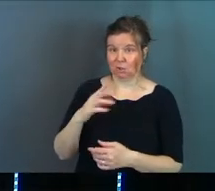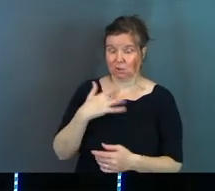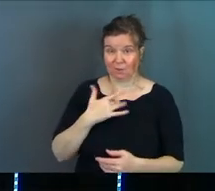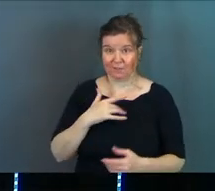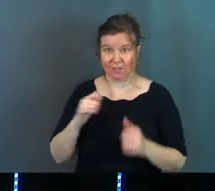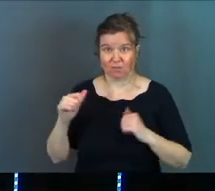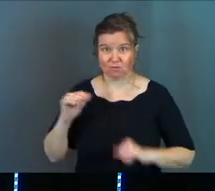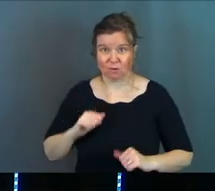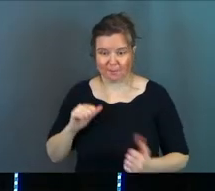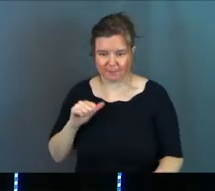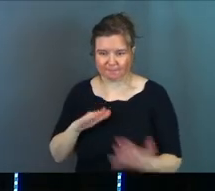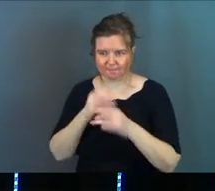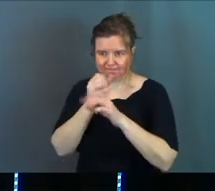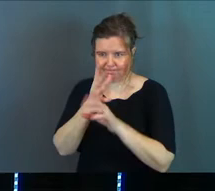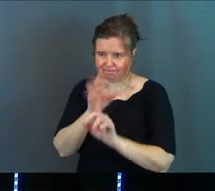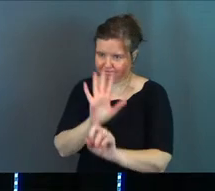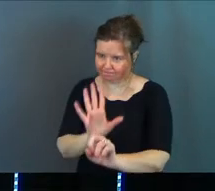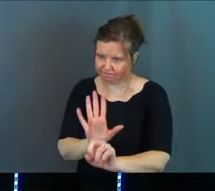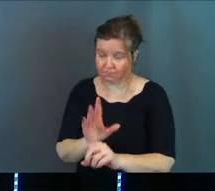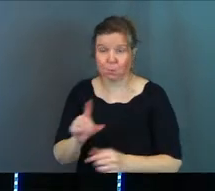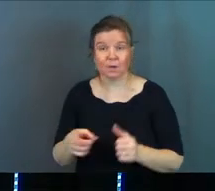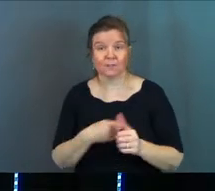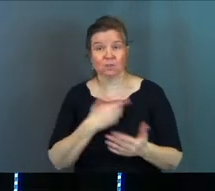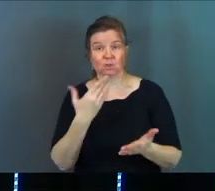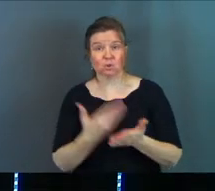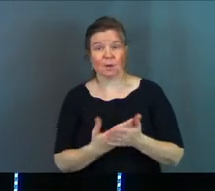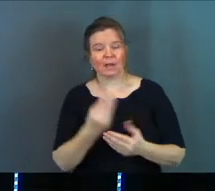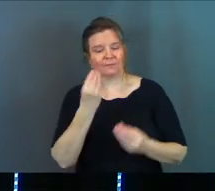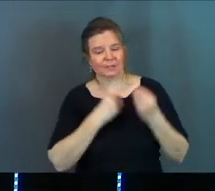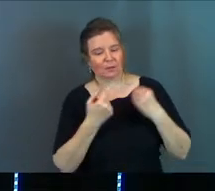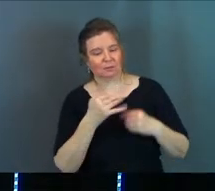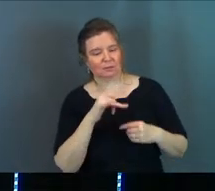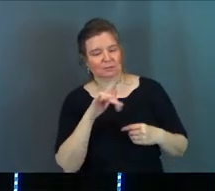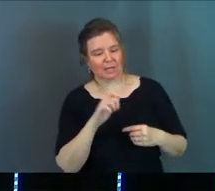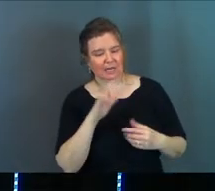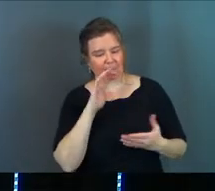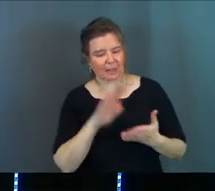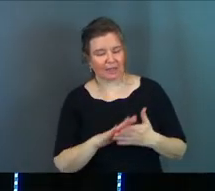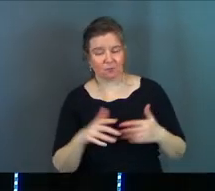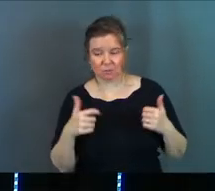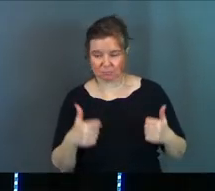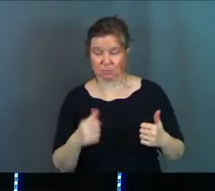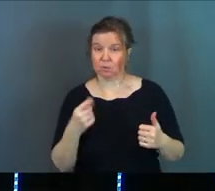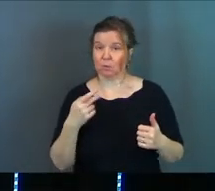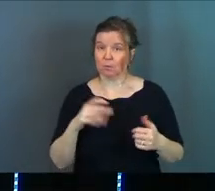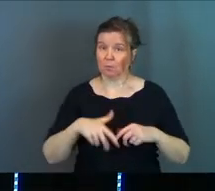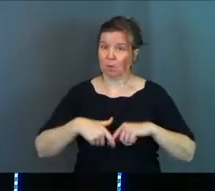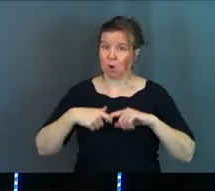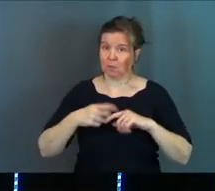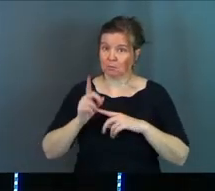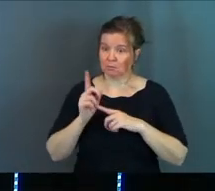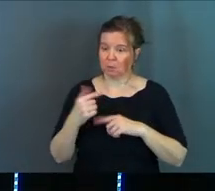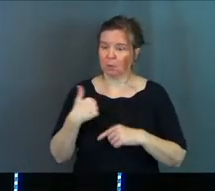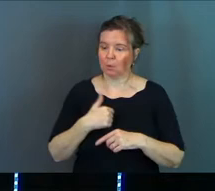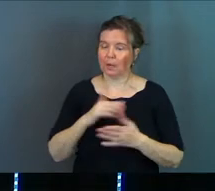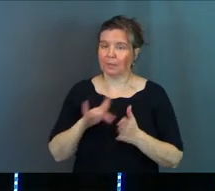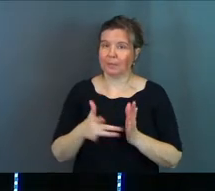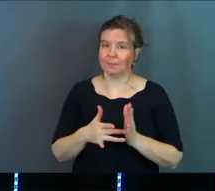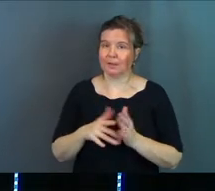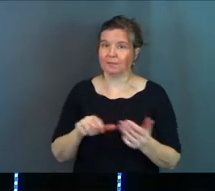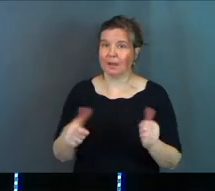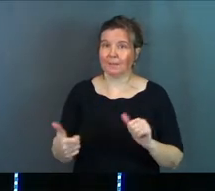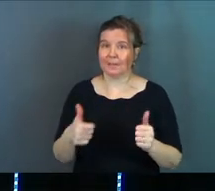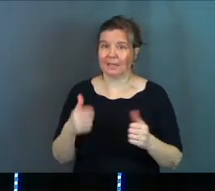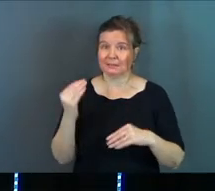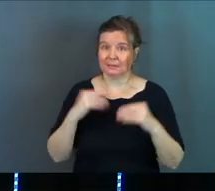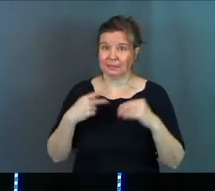feel the drama yet? "When he first arrived, he ate with the Gentile believers." So pause there real quick. We're in the middle of a